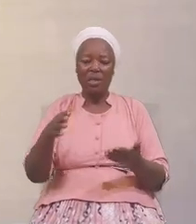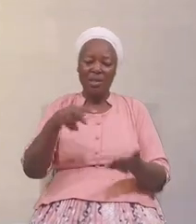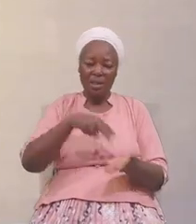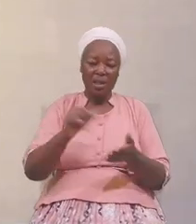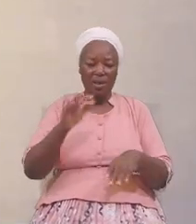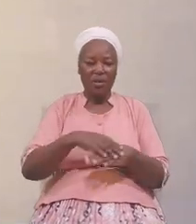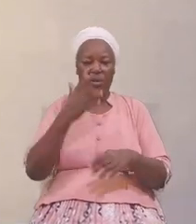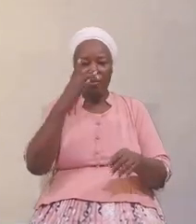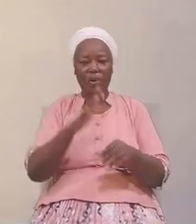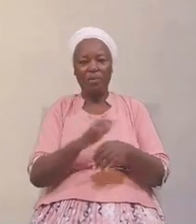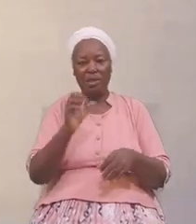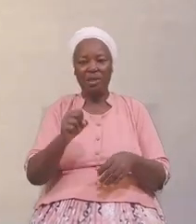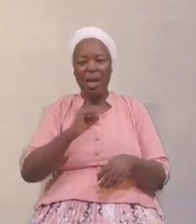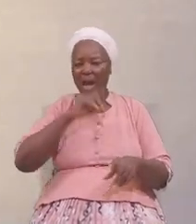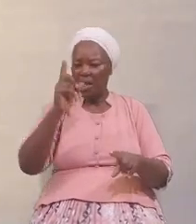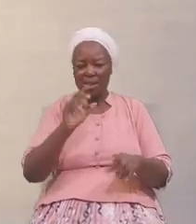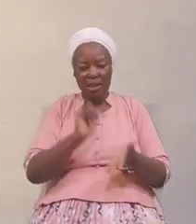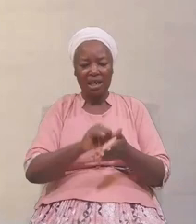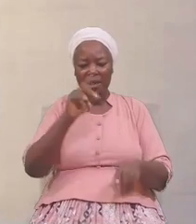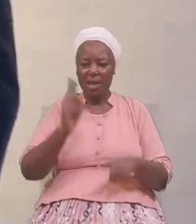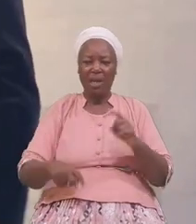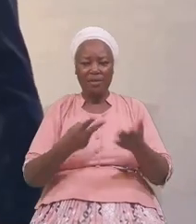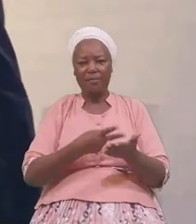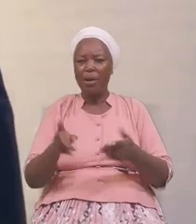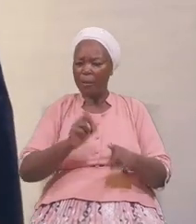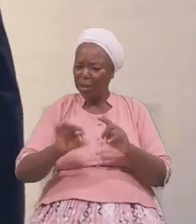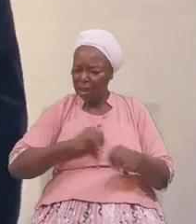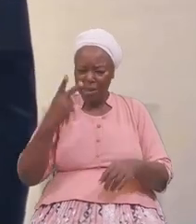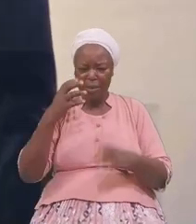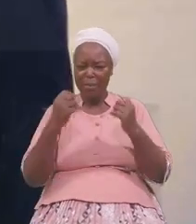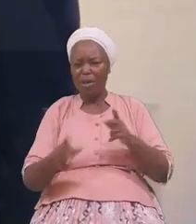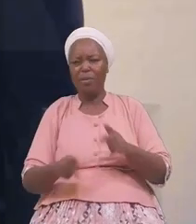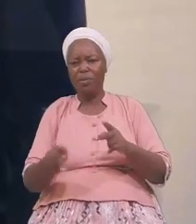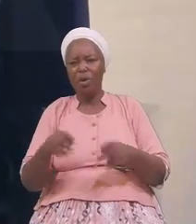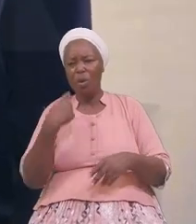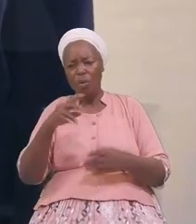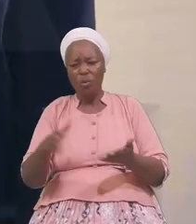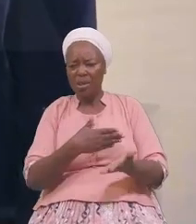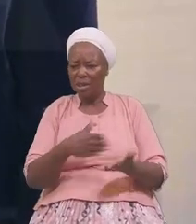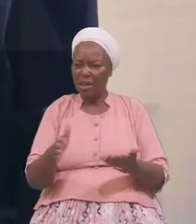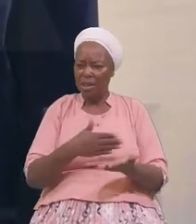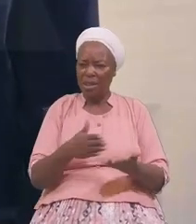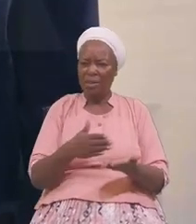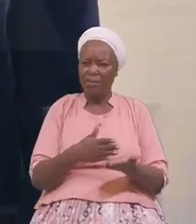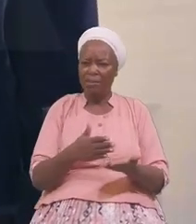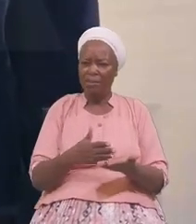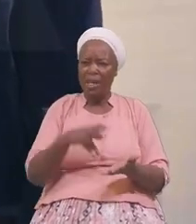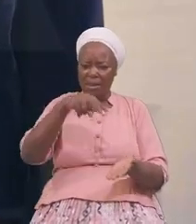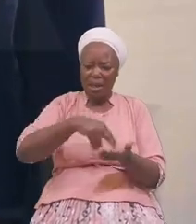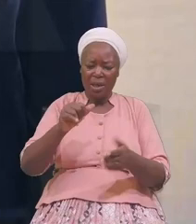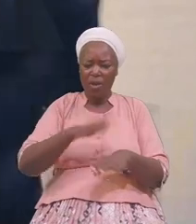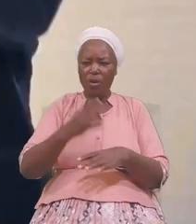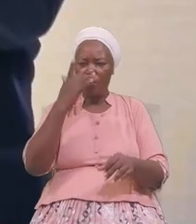on the promises, I cannot fail. But I see many people who sing, standing